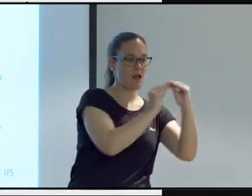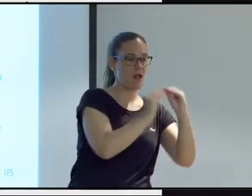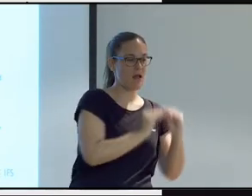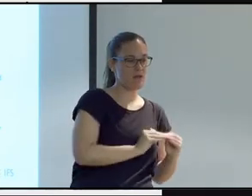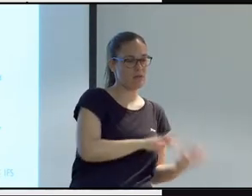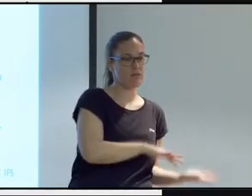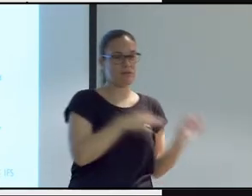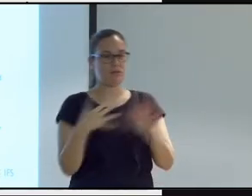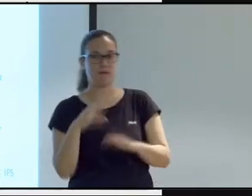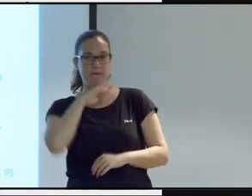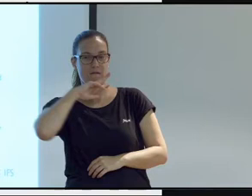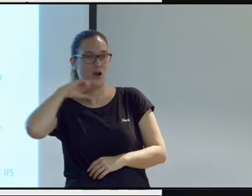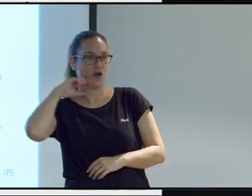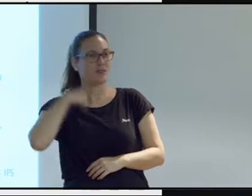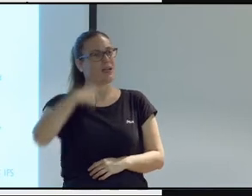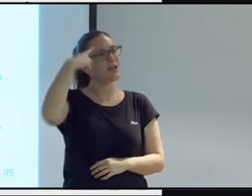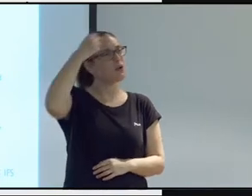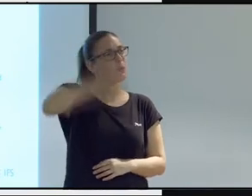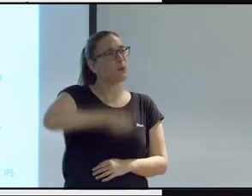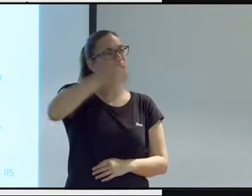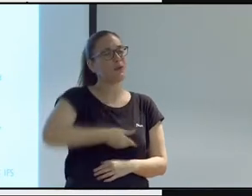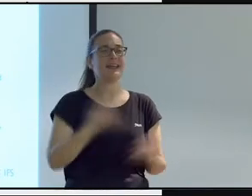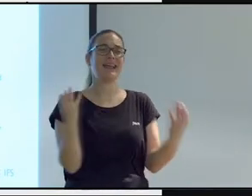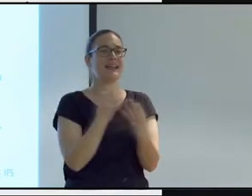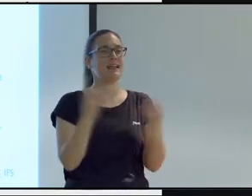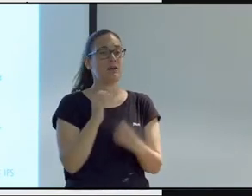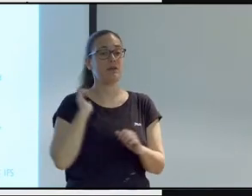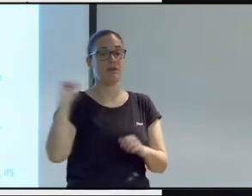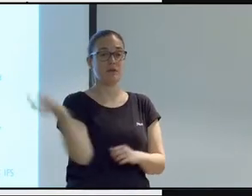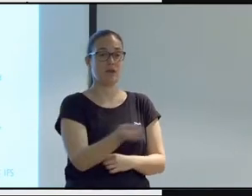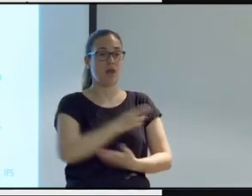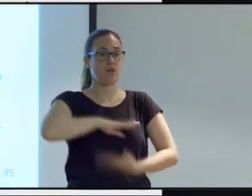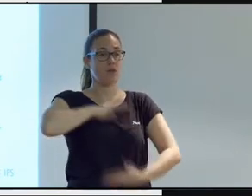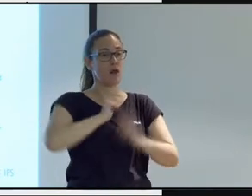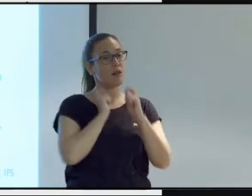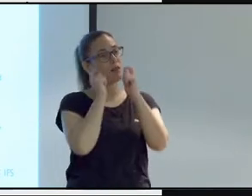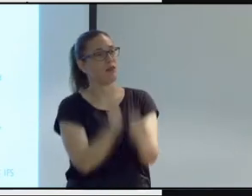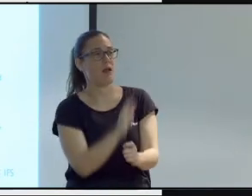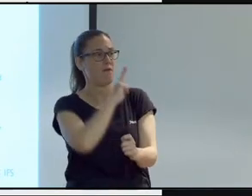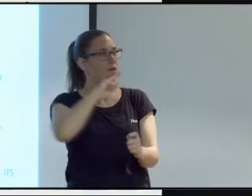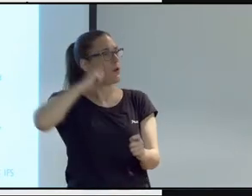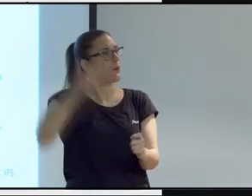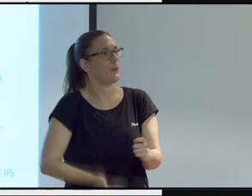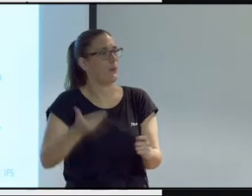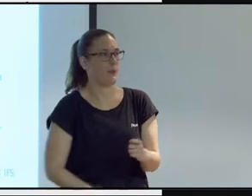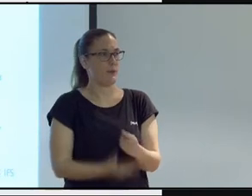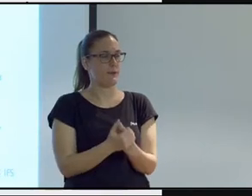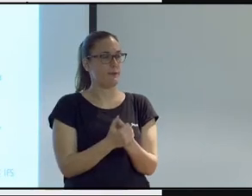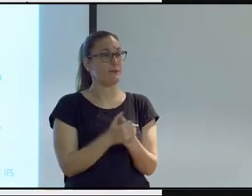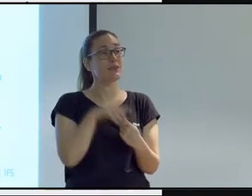practices to values. Now, something that to me is important is that we really need to make sure